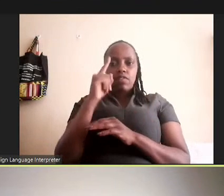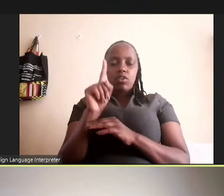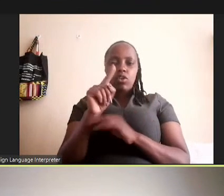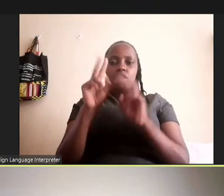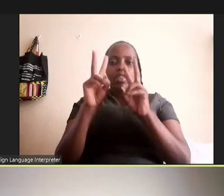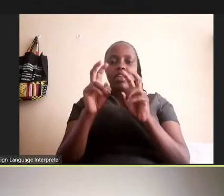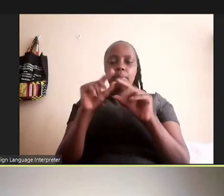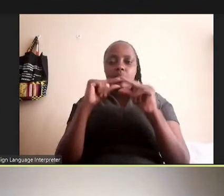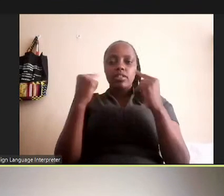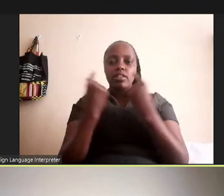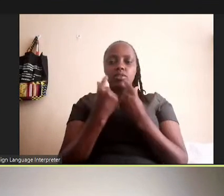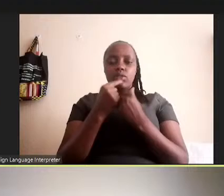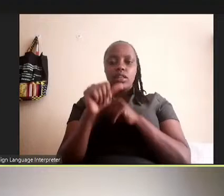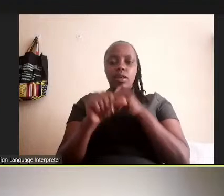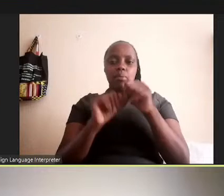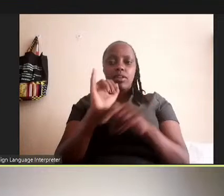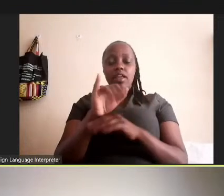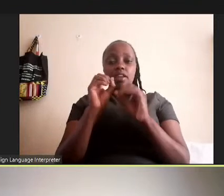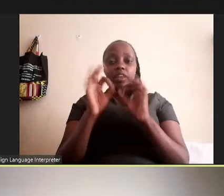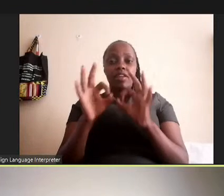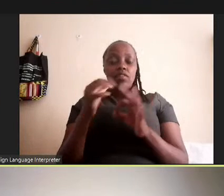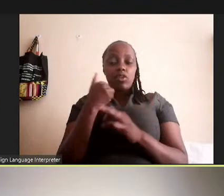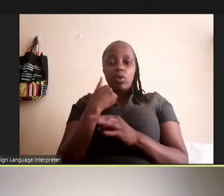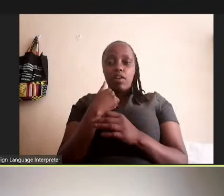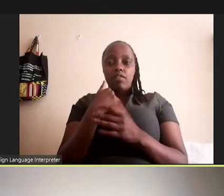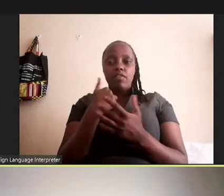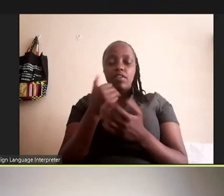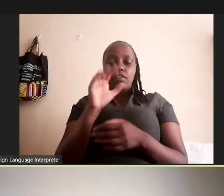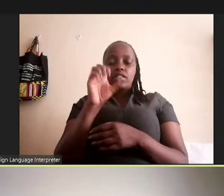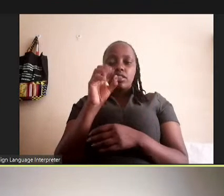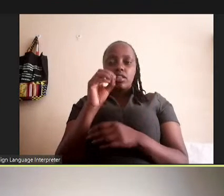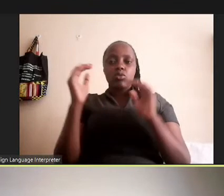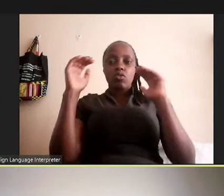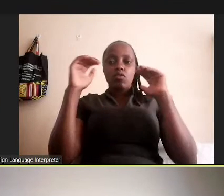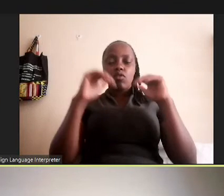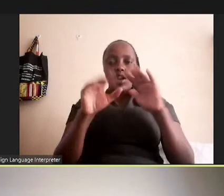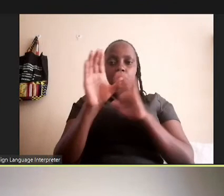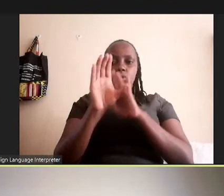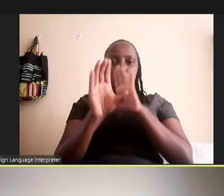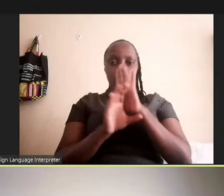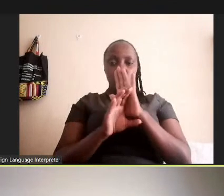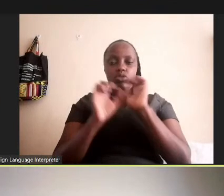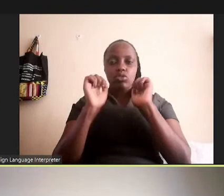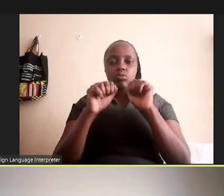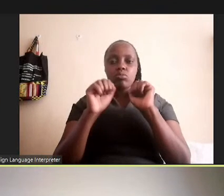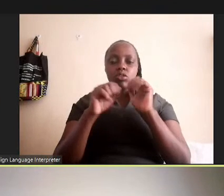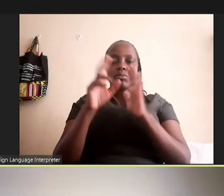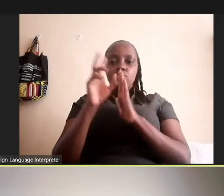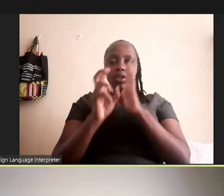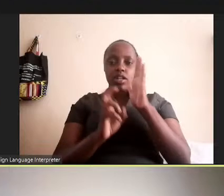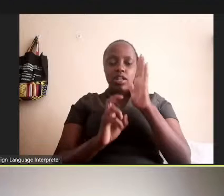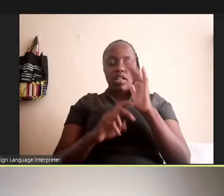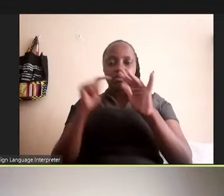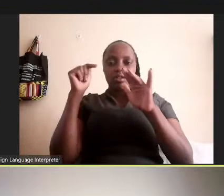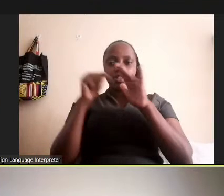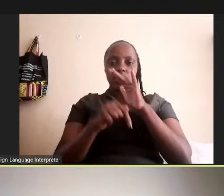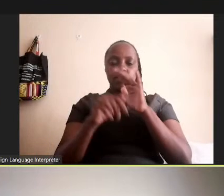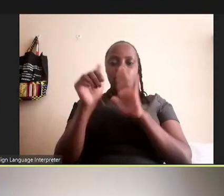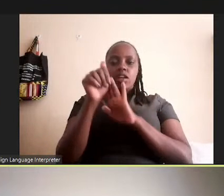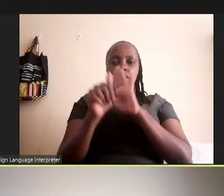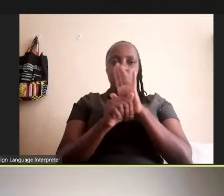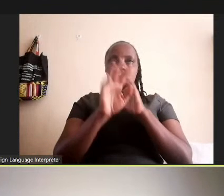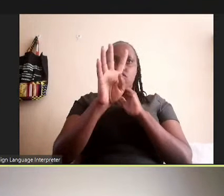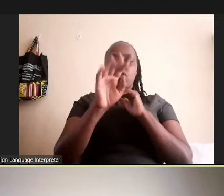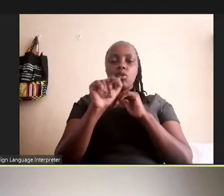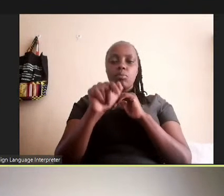thematic groups is about. If you have the CSO Forum Constitution, you can read at length Article 12 in